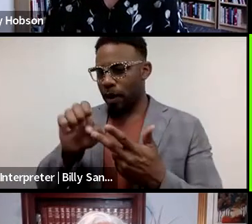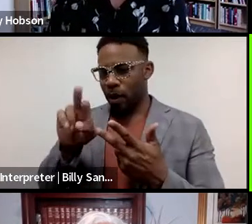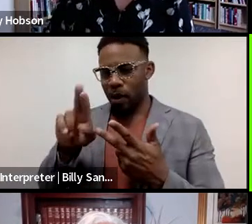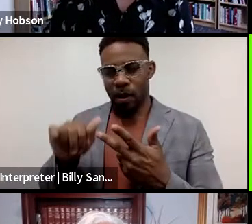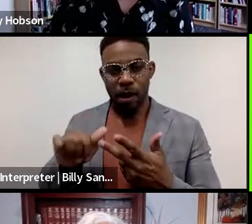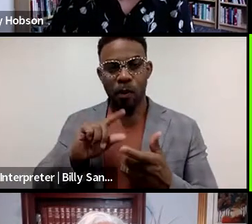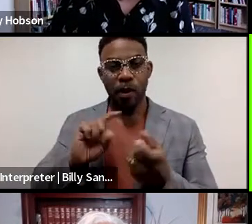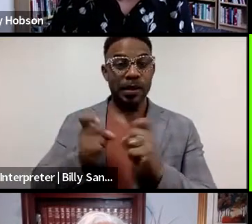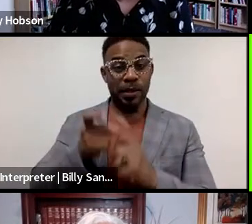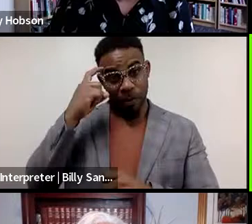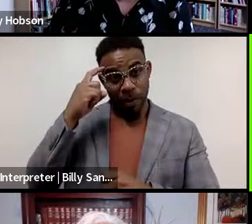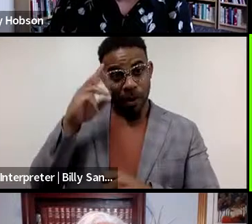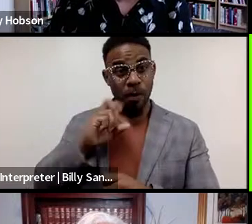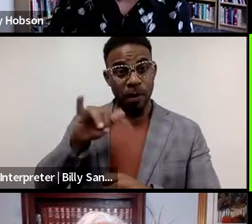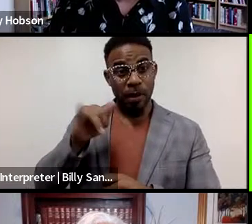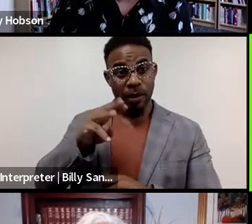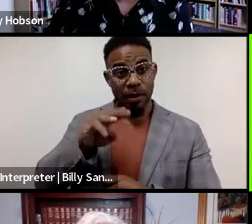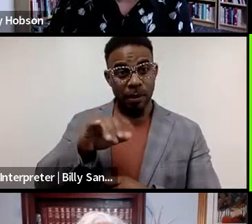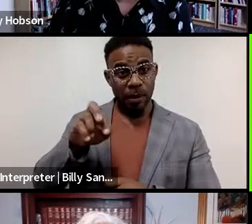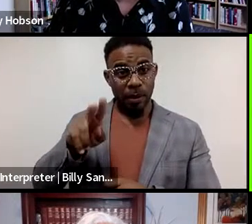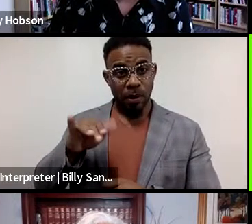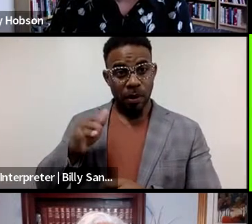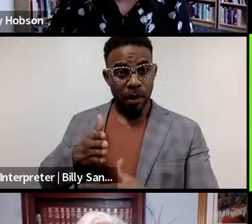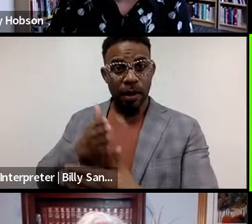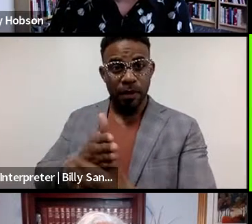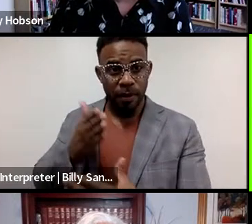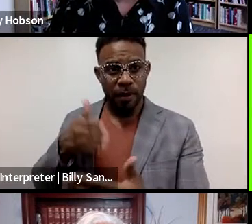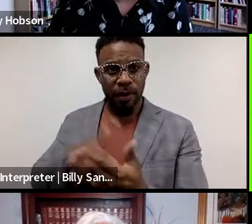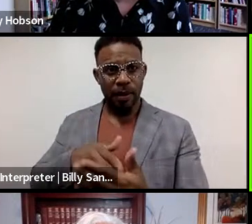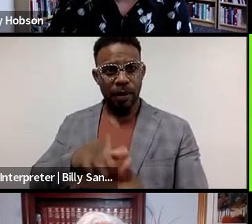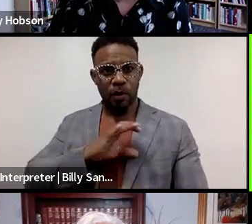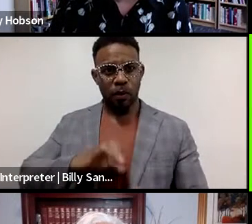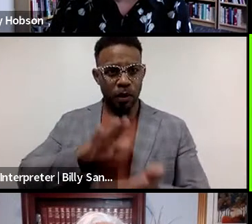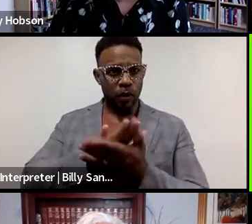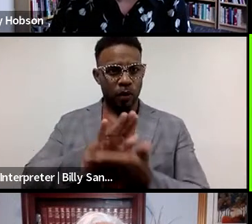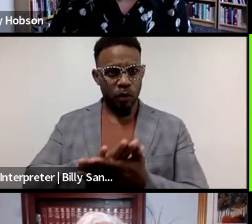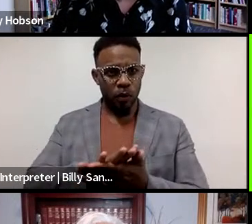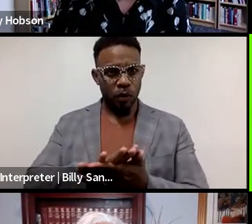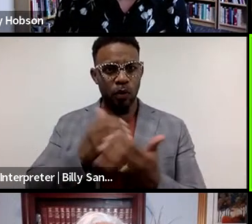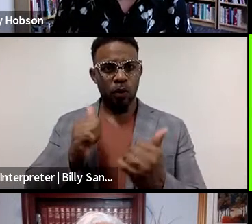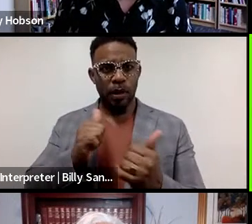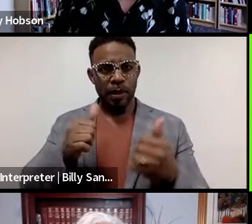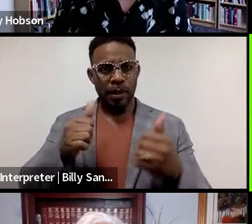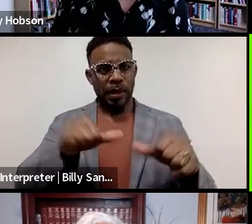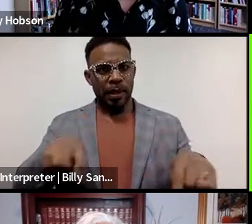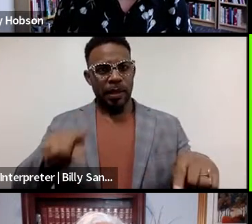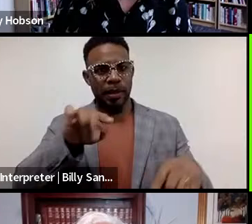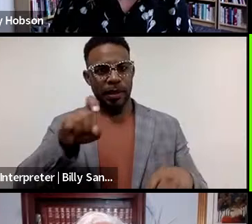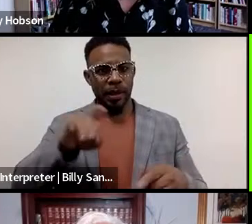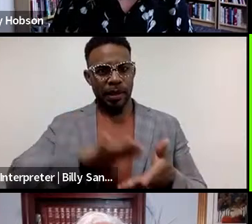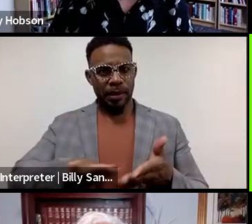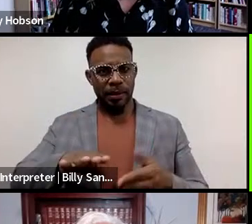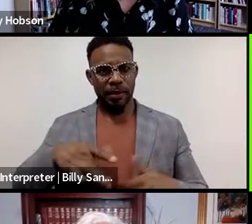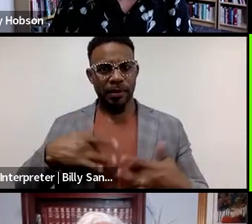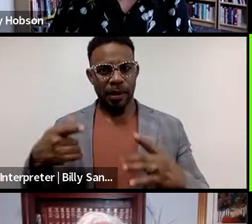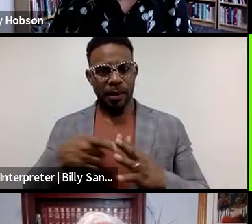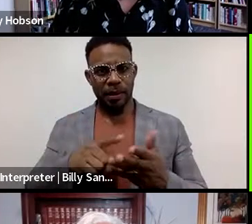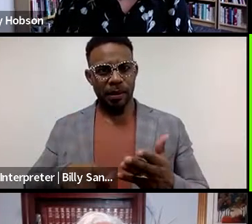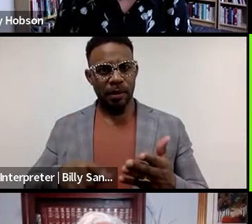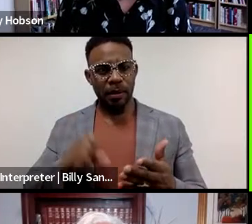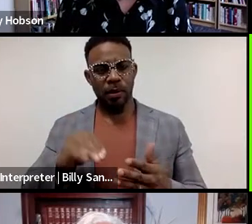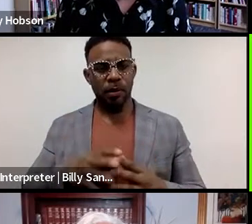What changed their mind was Jimmy Carter's intervention against the Christian schools trying to deny them tax-exempt status.